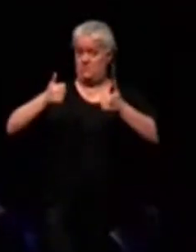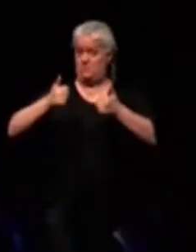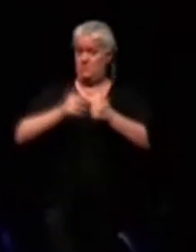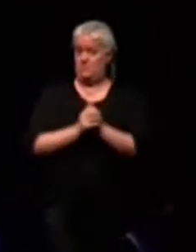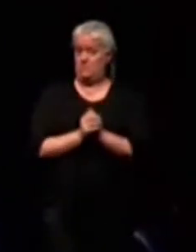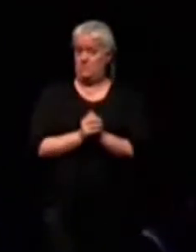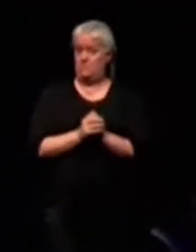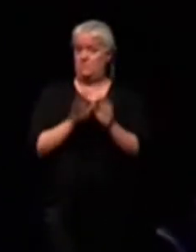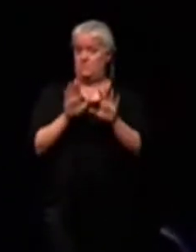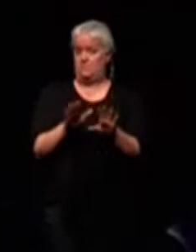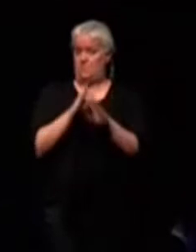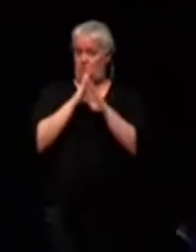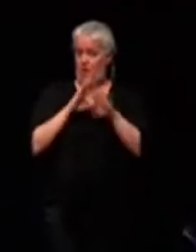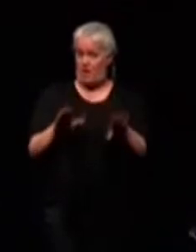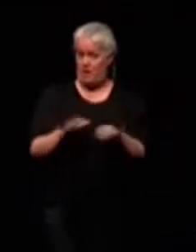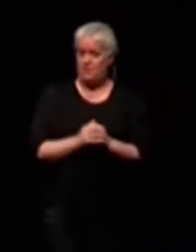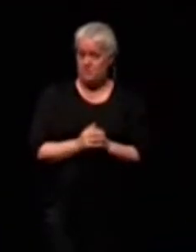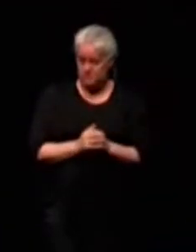We have